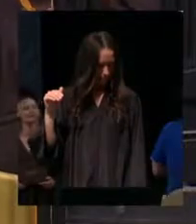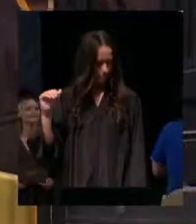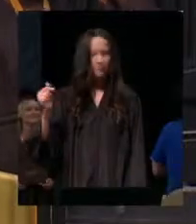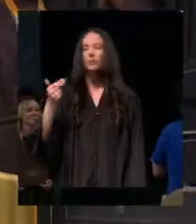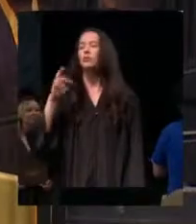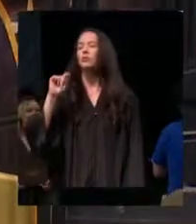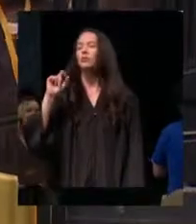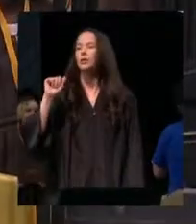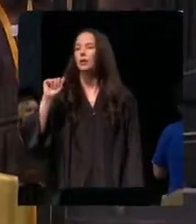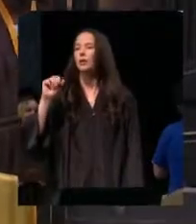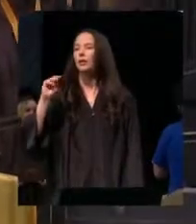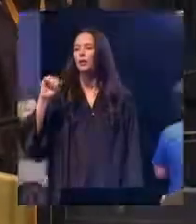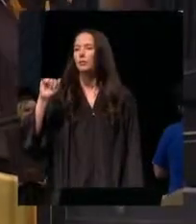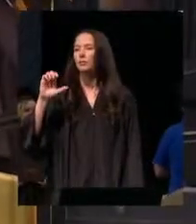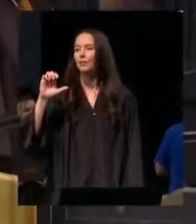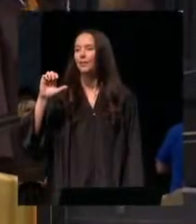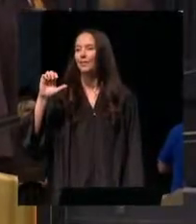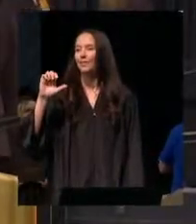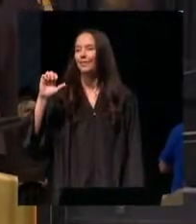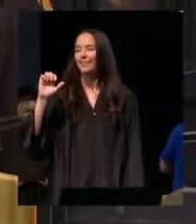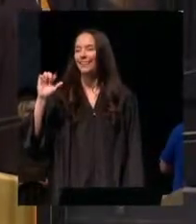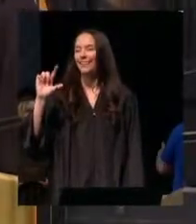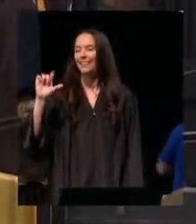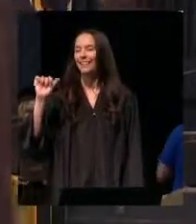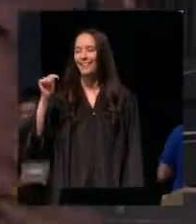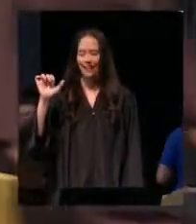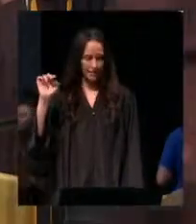Greta McLagan.